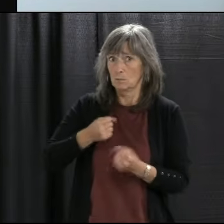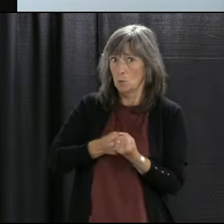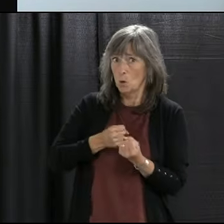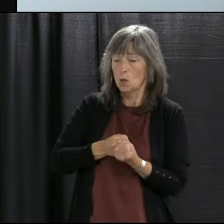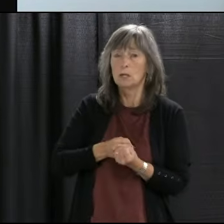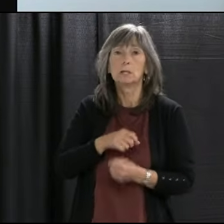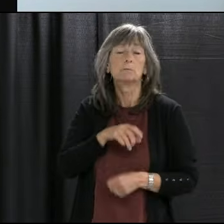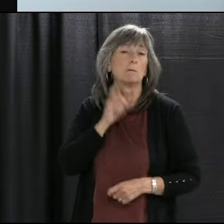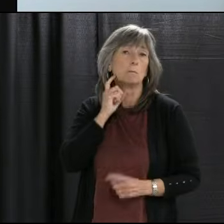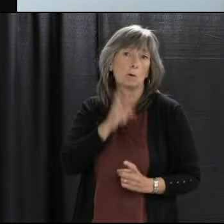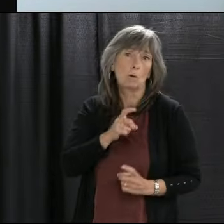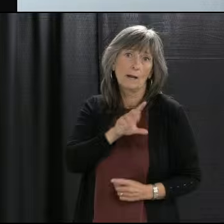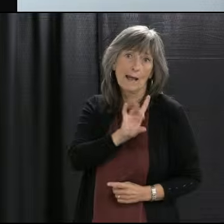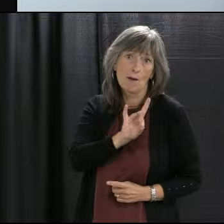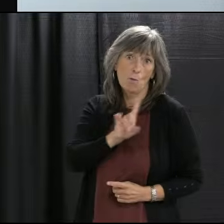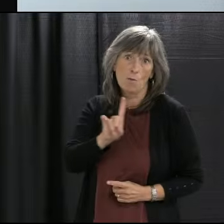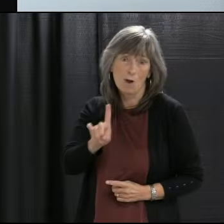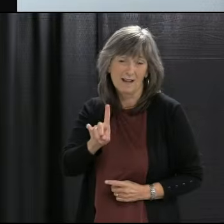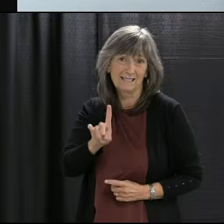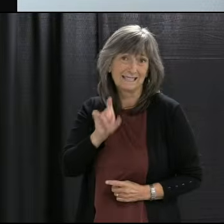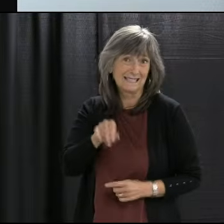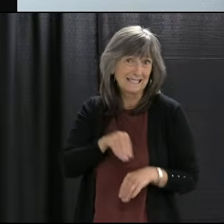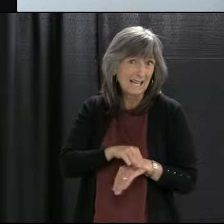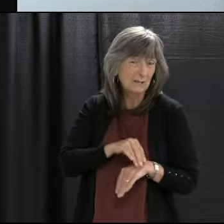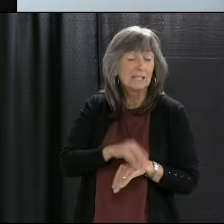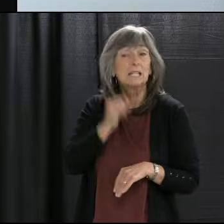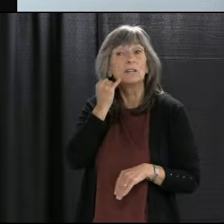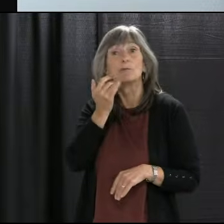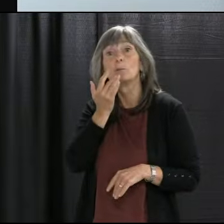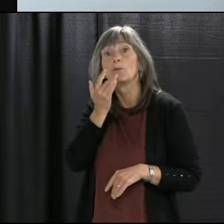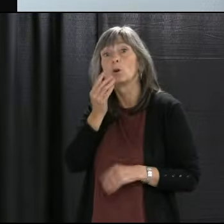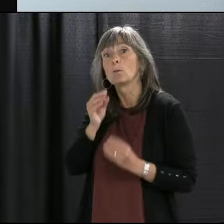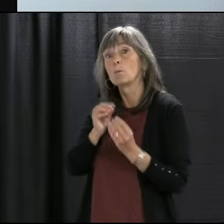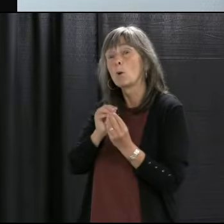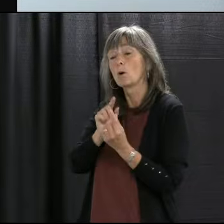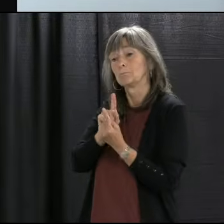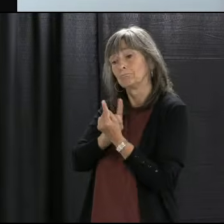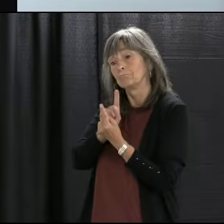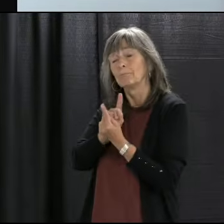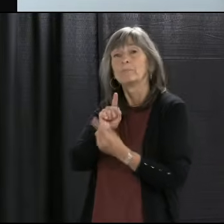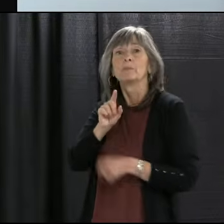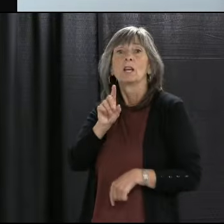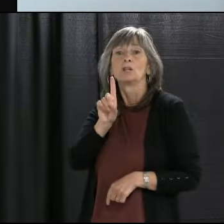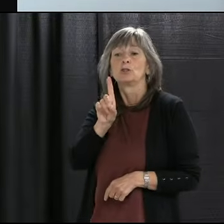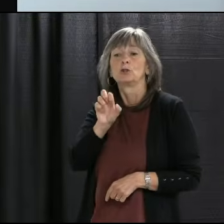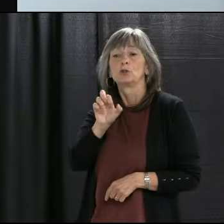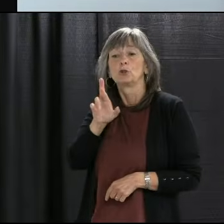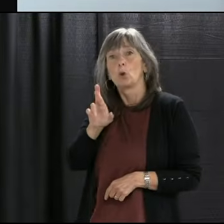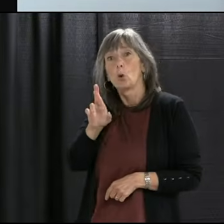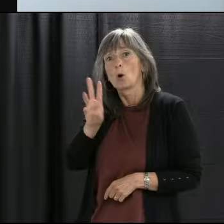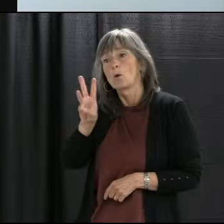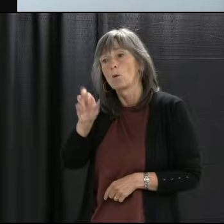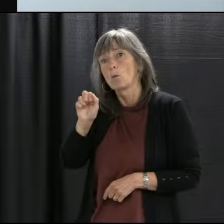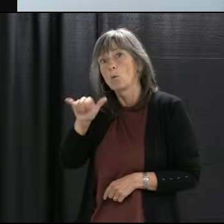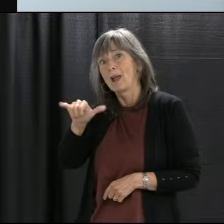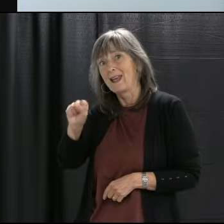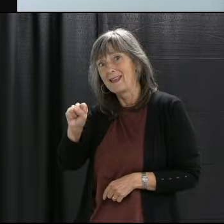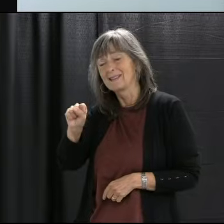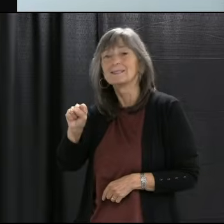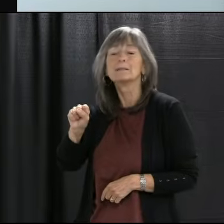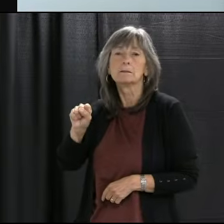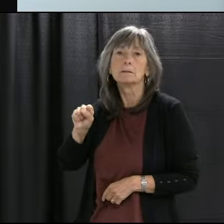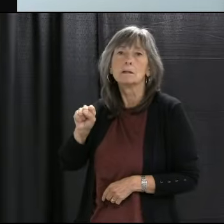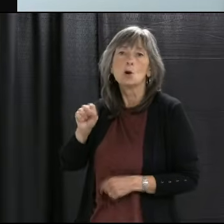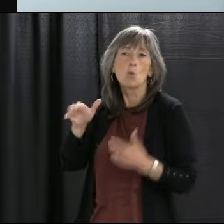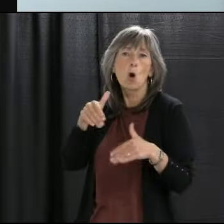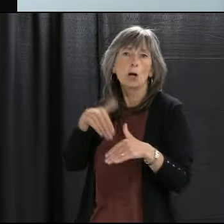is available. And if you would prefer something more personal, then there is Doorways as a walk-in service, which is